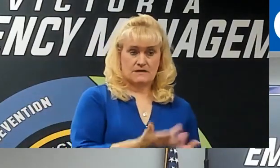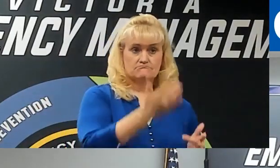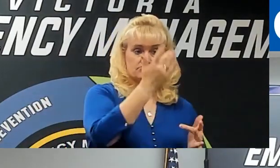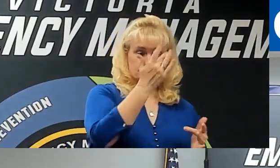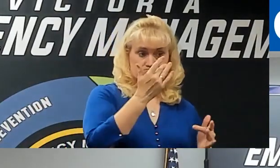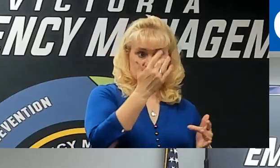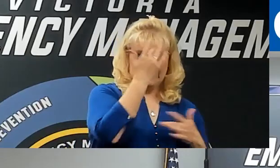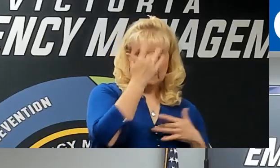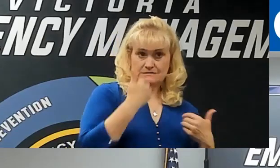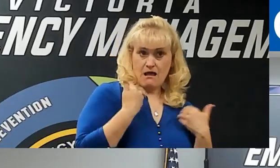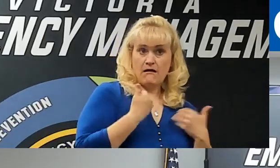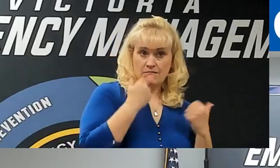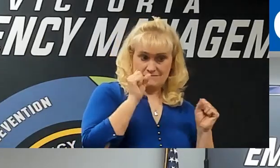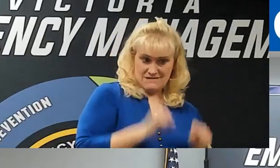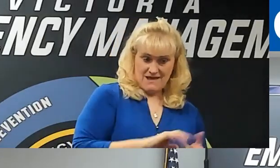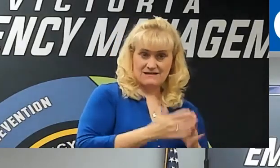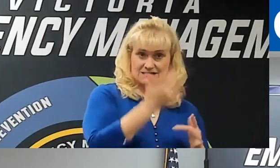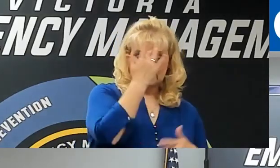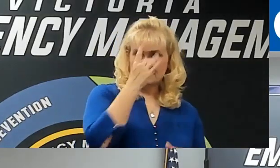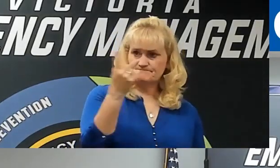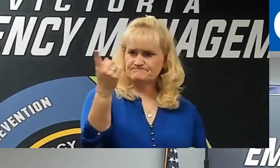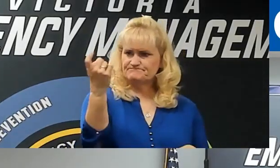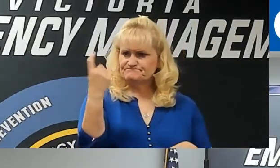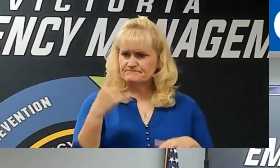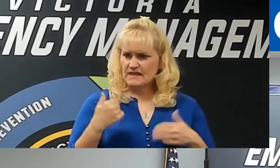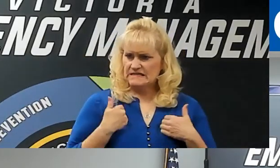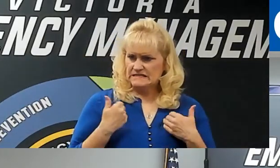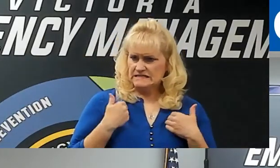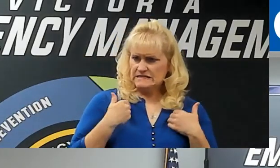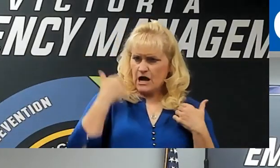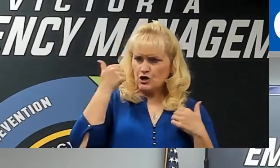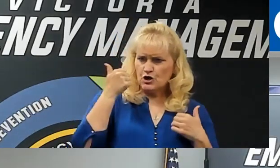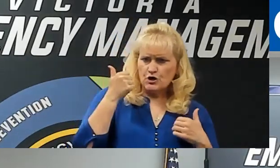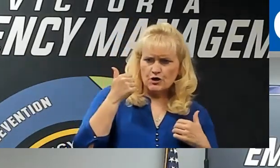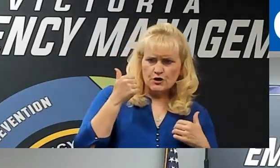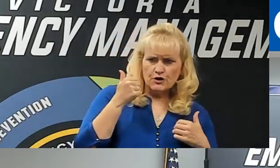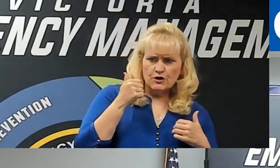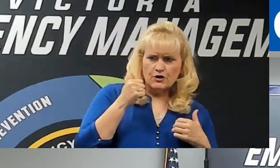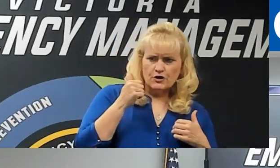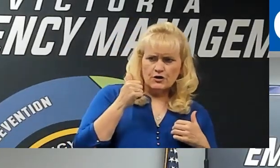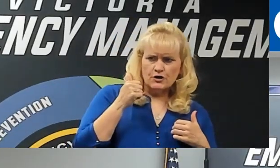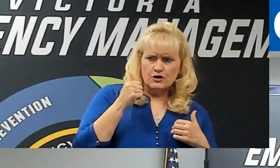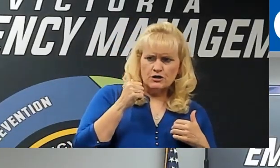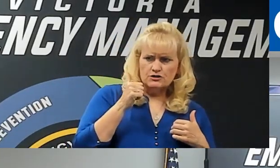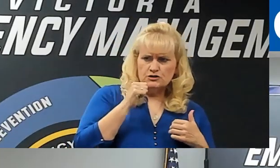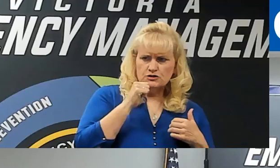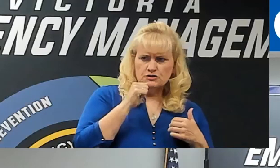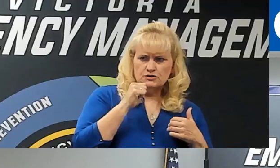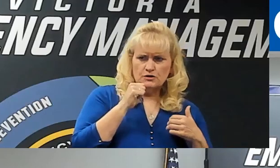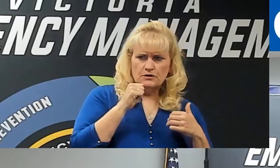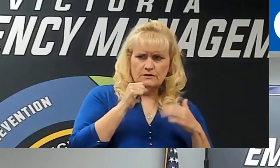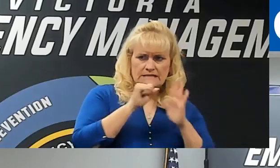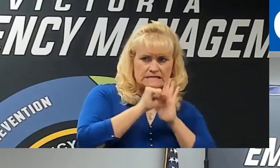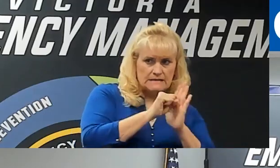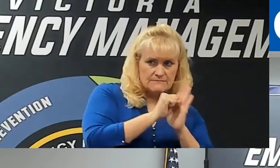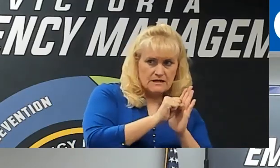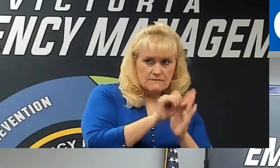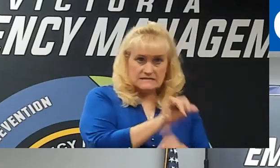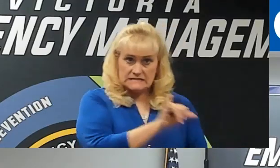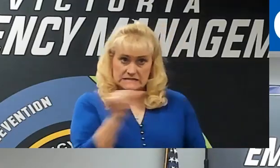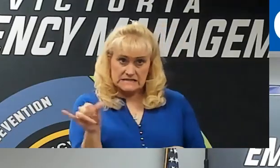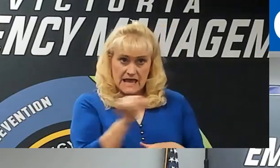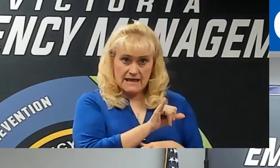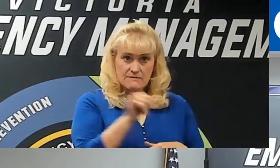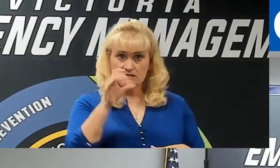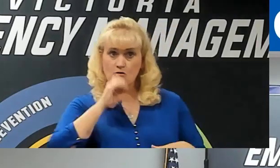So. Is the younger demographic, are they showing less symptoms? Because I'm wondering, one of the things that I